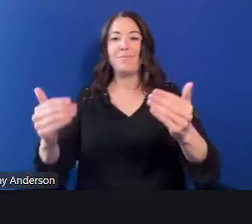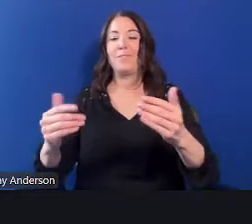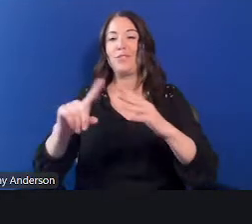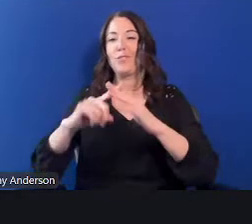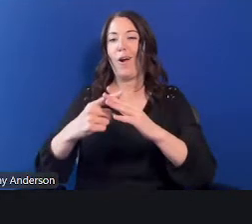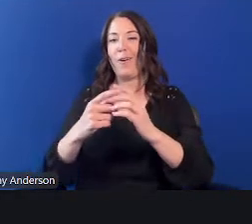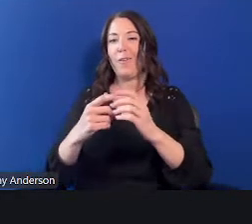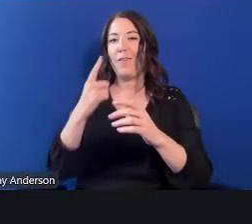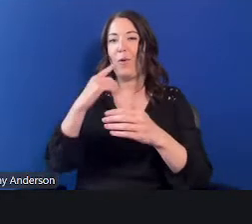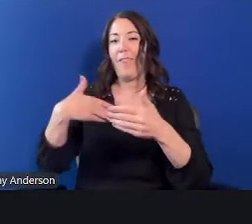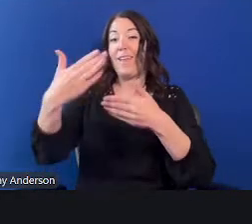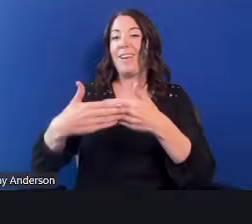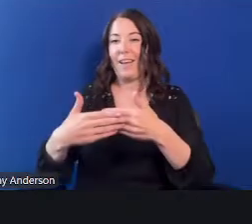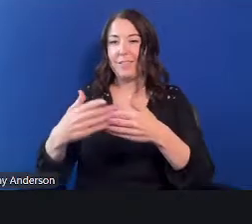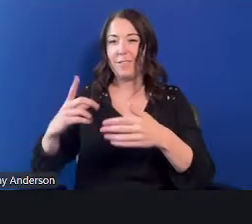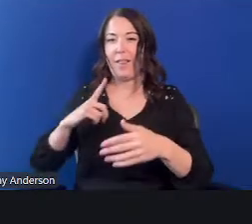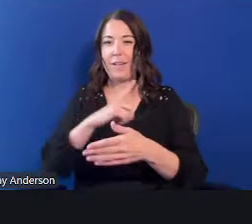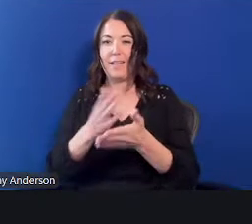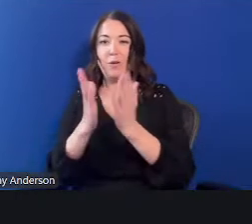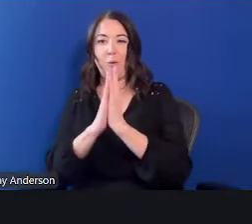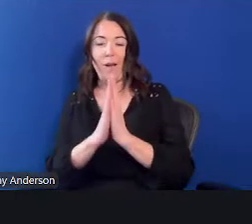to remediate the audit. Thank you.